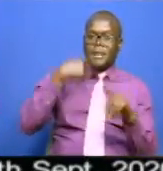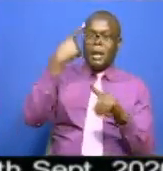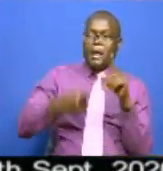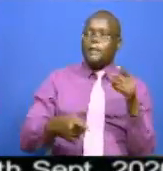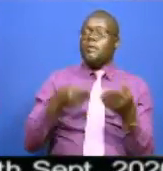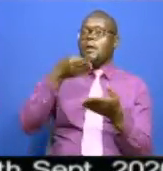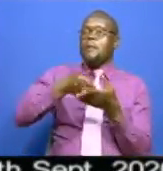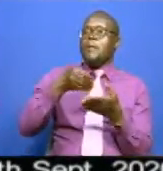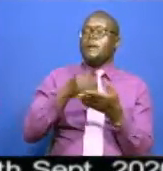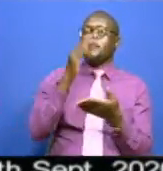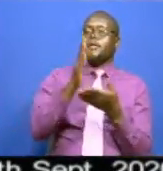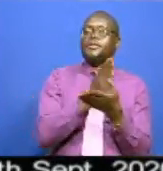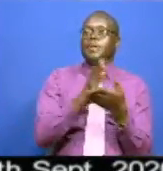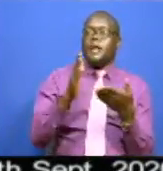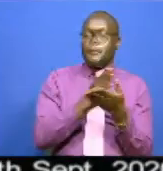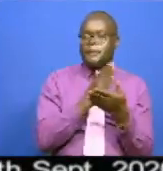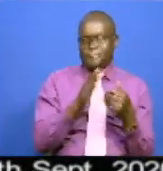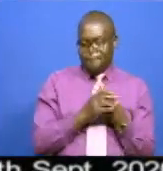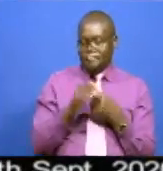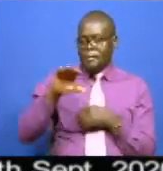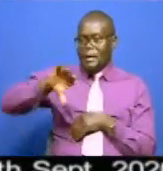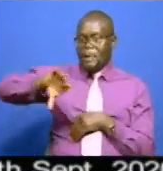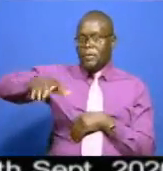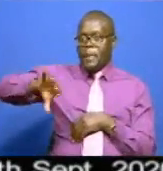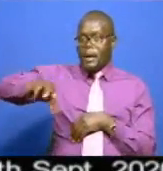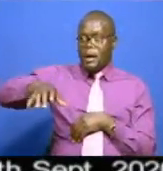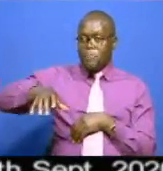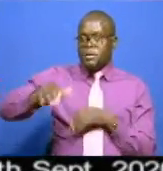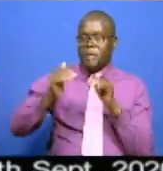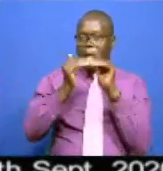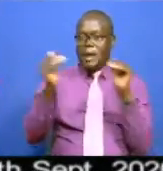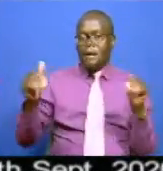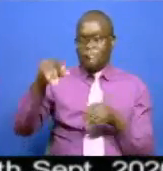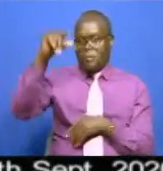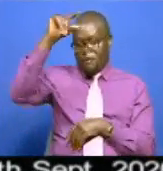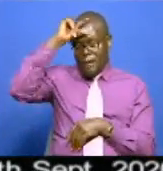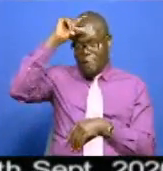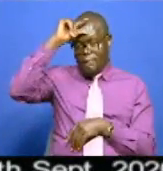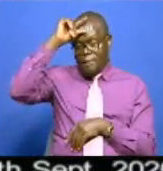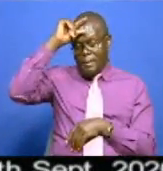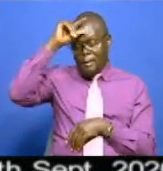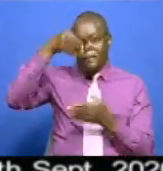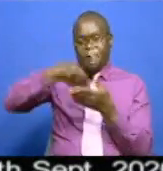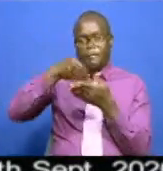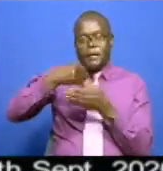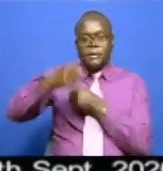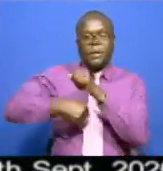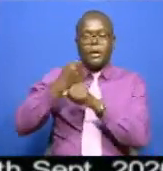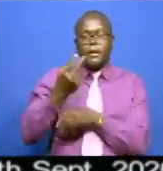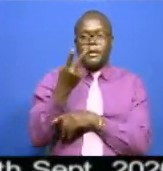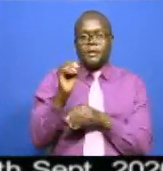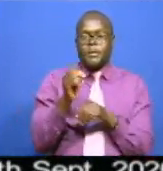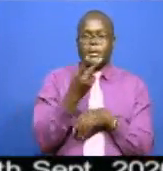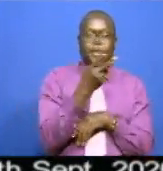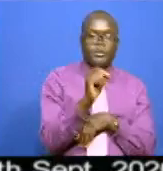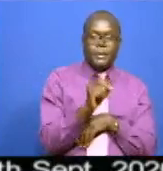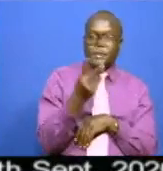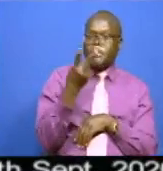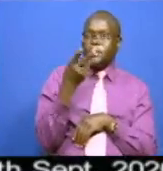of the share of national revenue to the county level of government for the financial year 2020